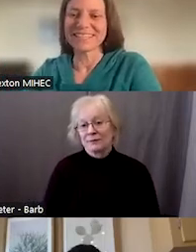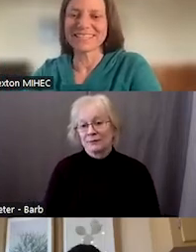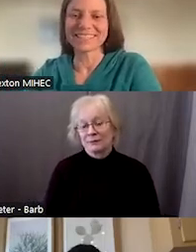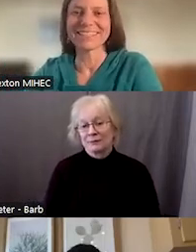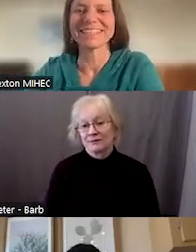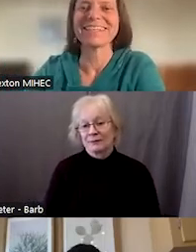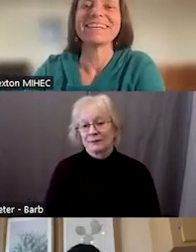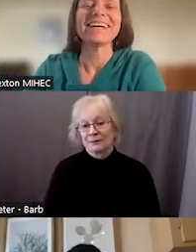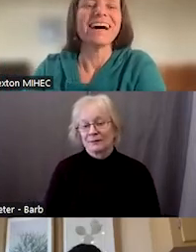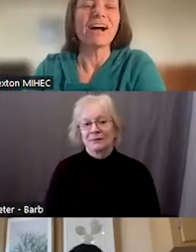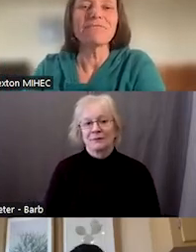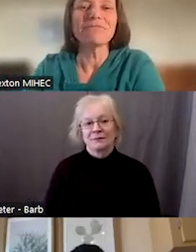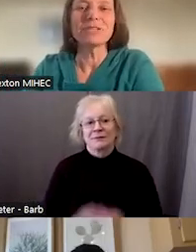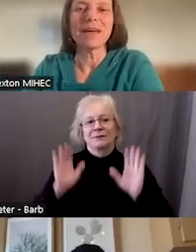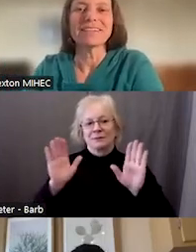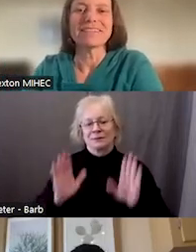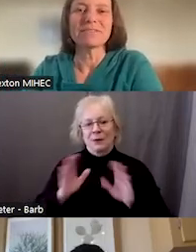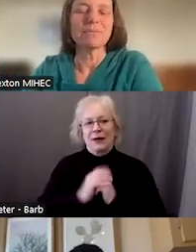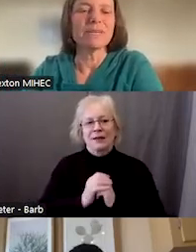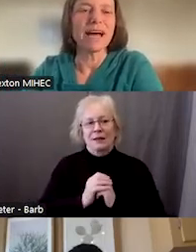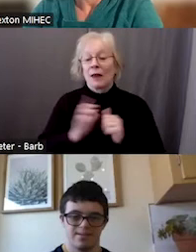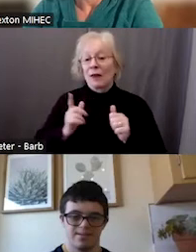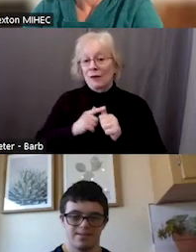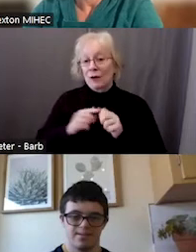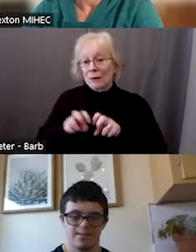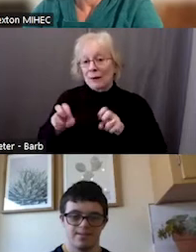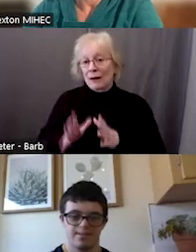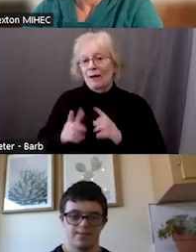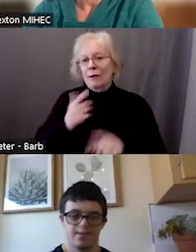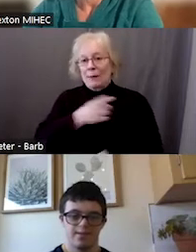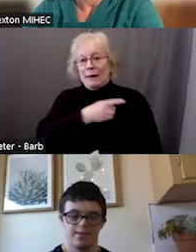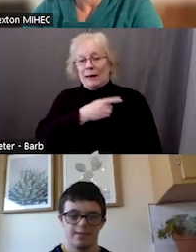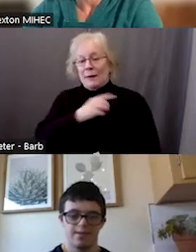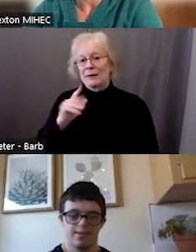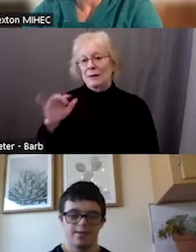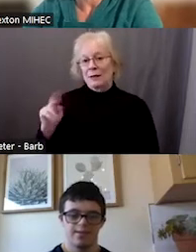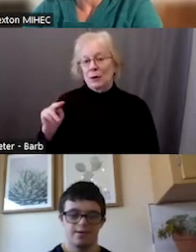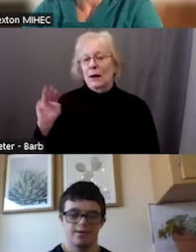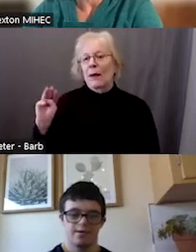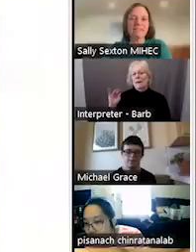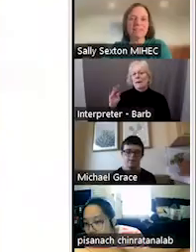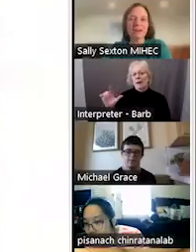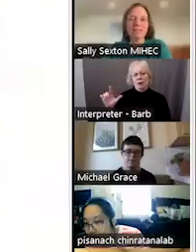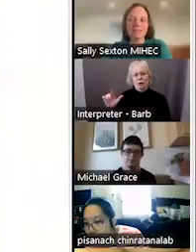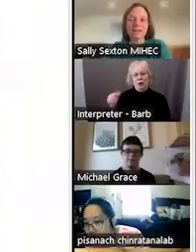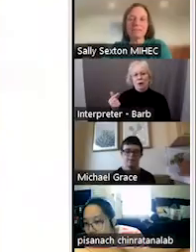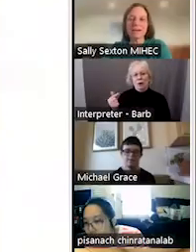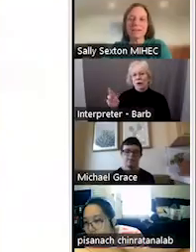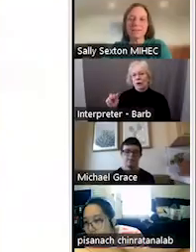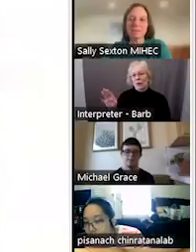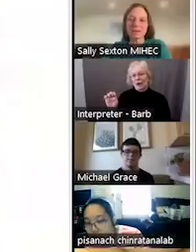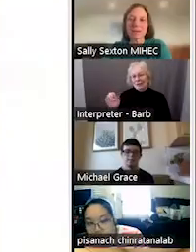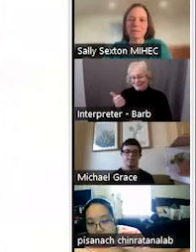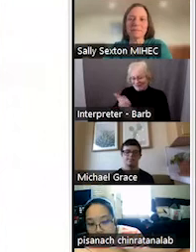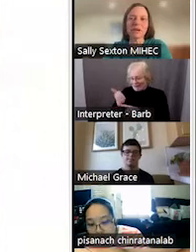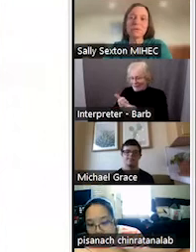Great. Our first panelist from Minneapolis, Minnesota is Michael Grace, an avid golfer and